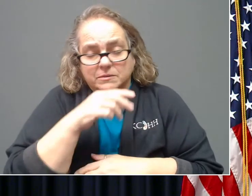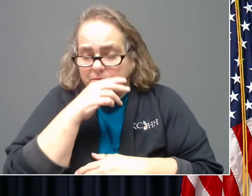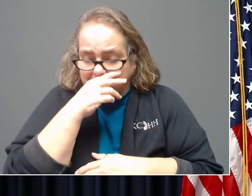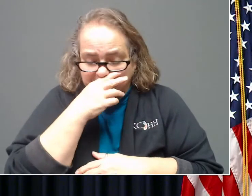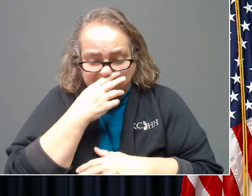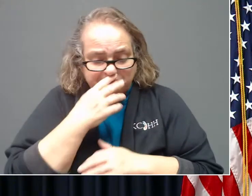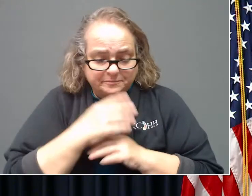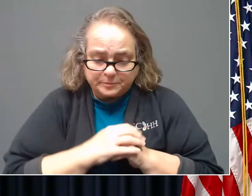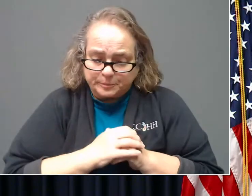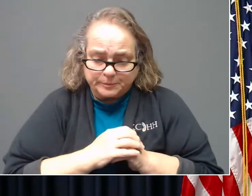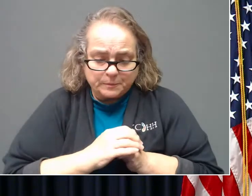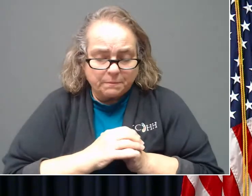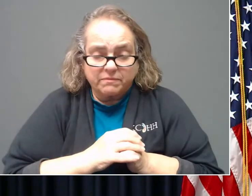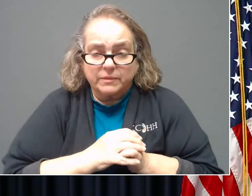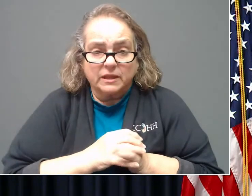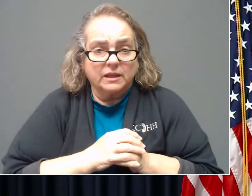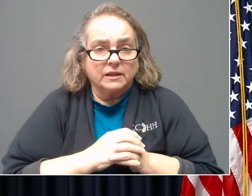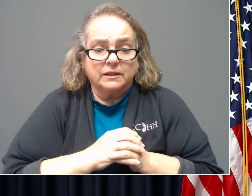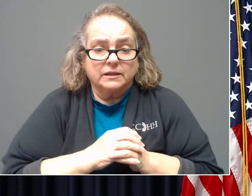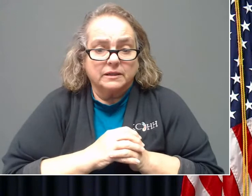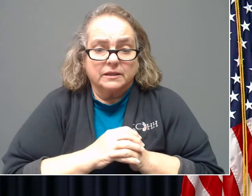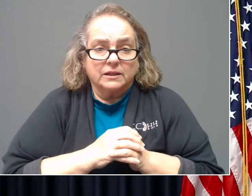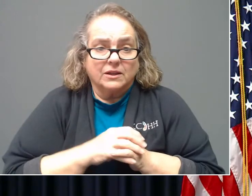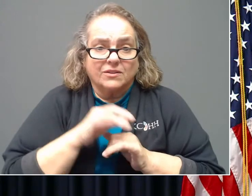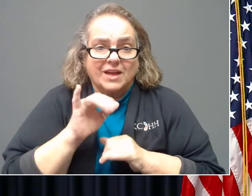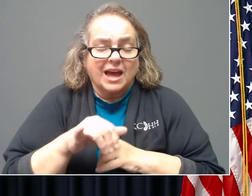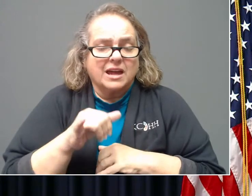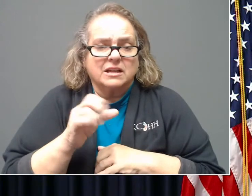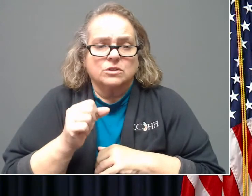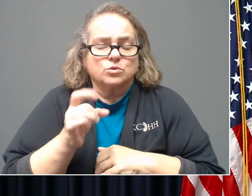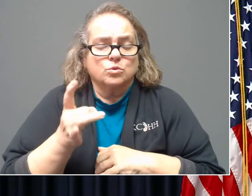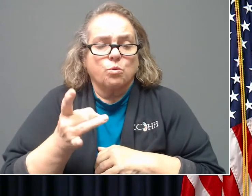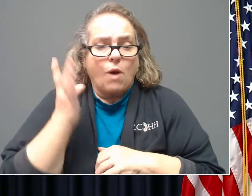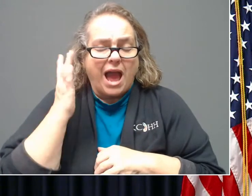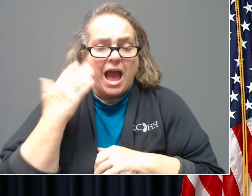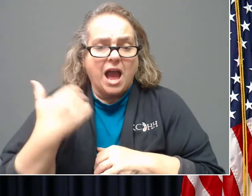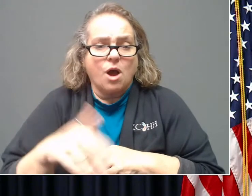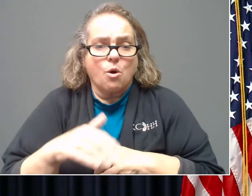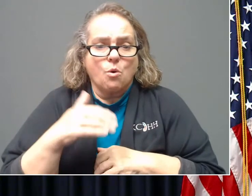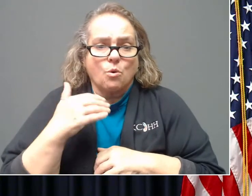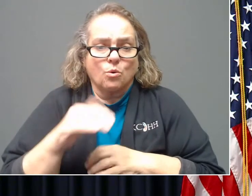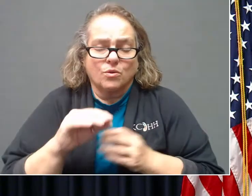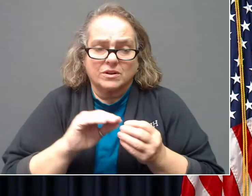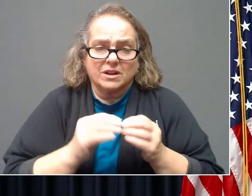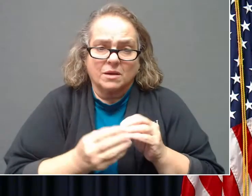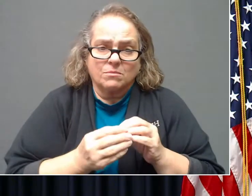It is staggering. And so tomorrow,